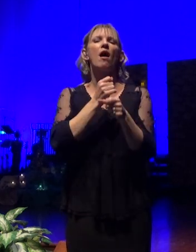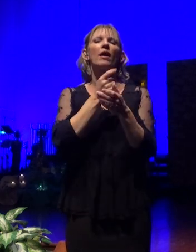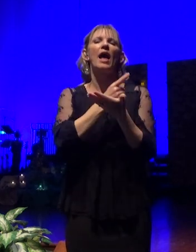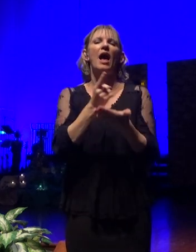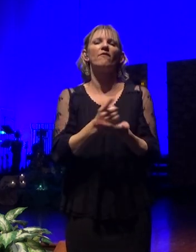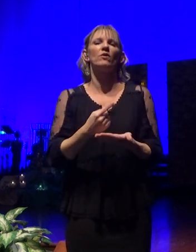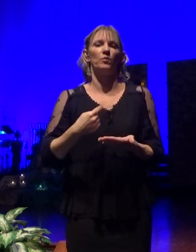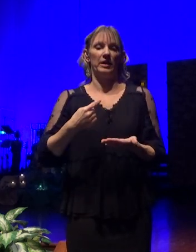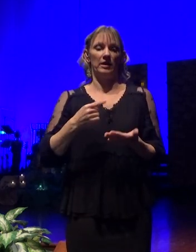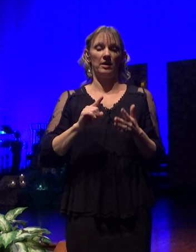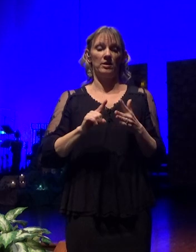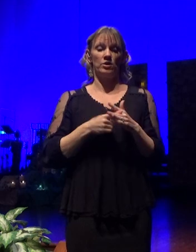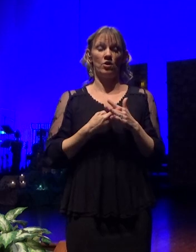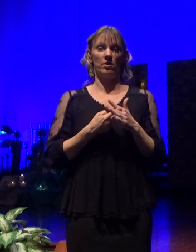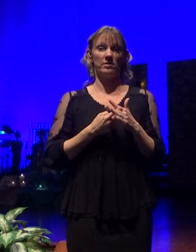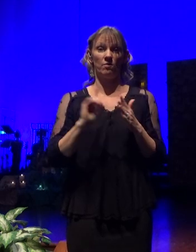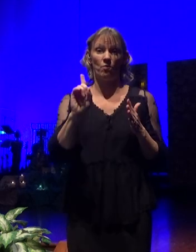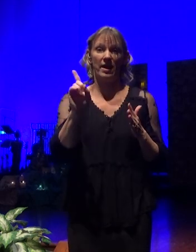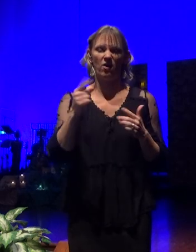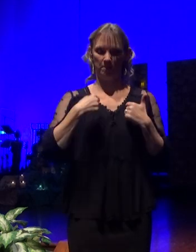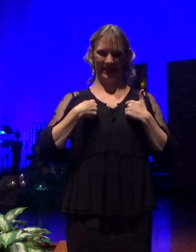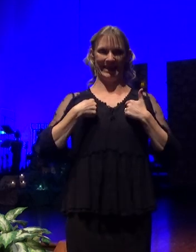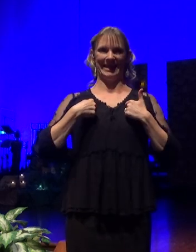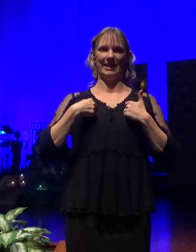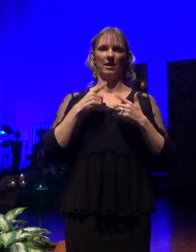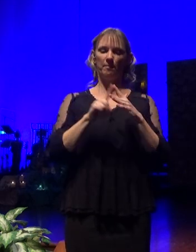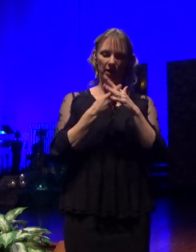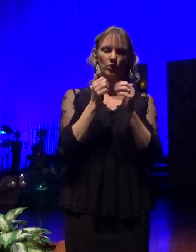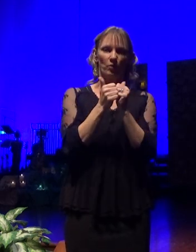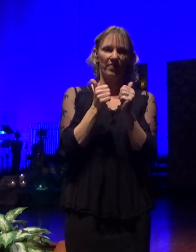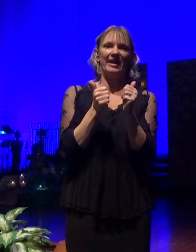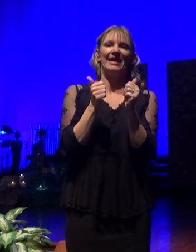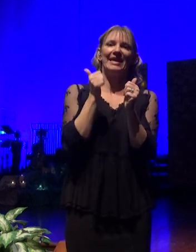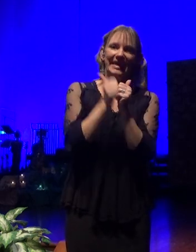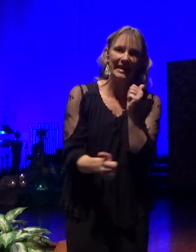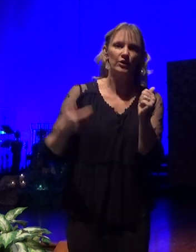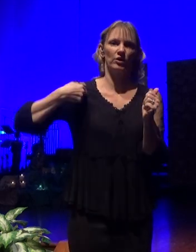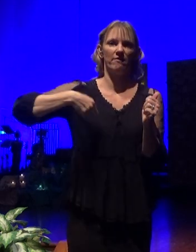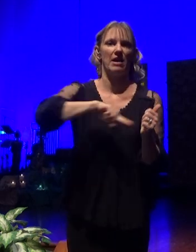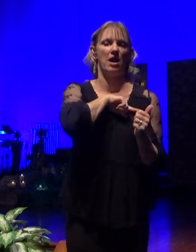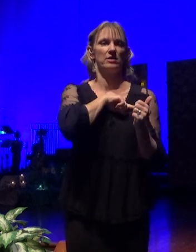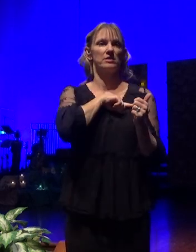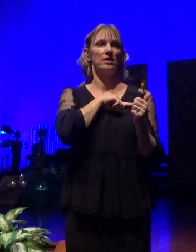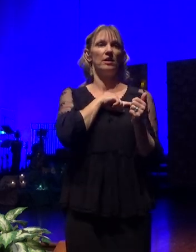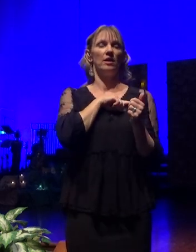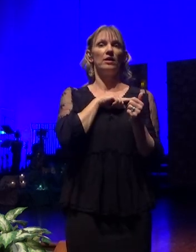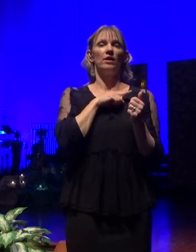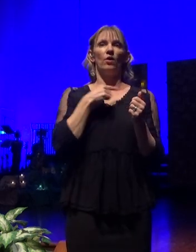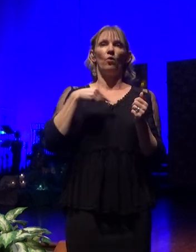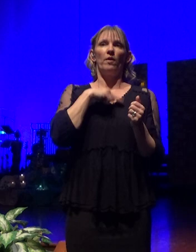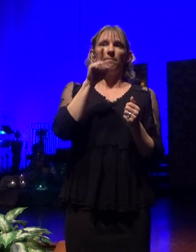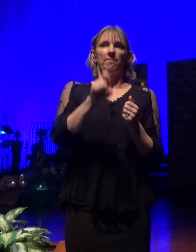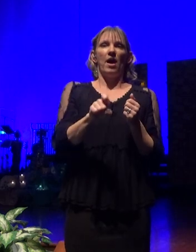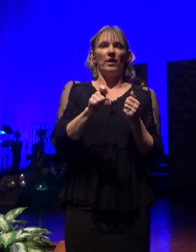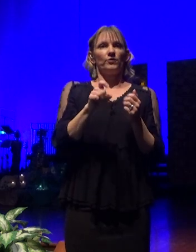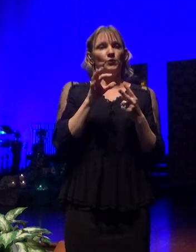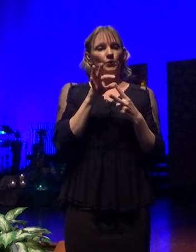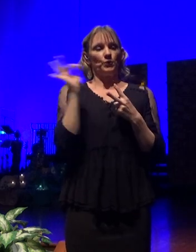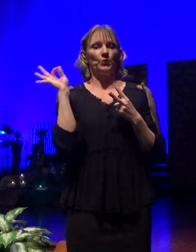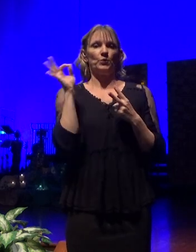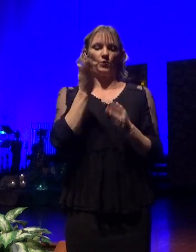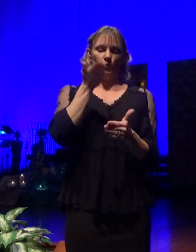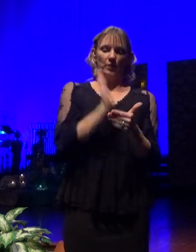begins with me. And it begins with each one of us choosing to end, to whatever degree we